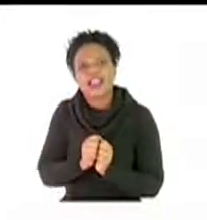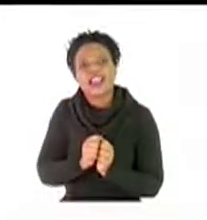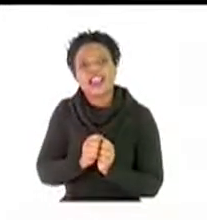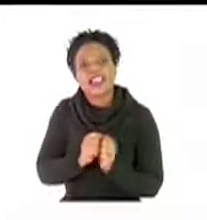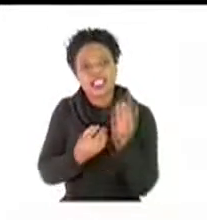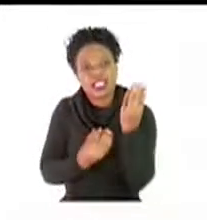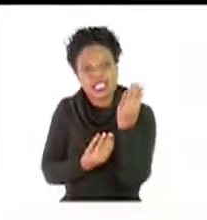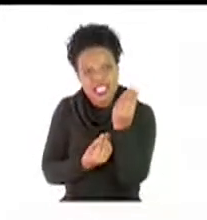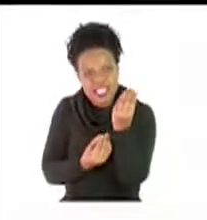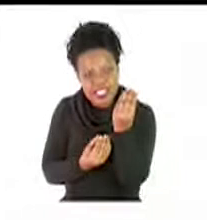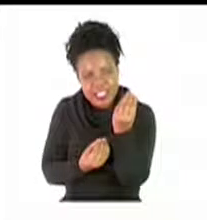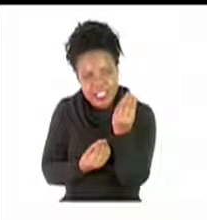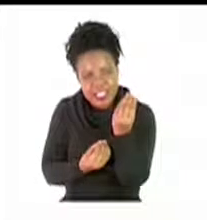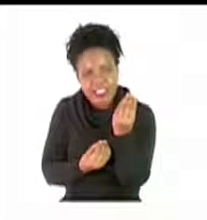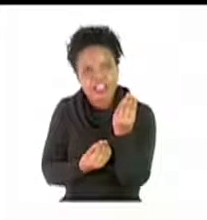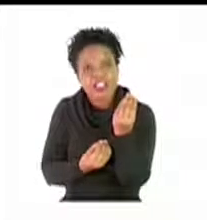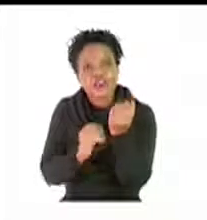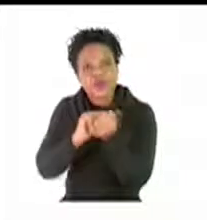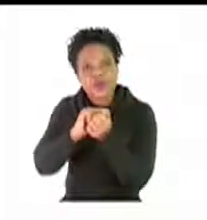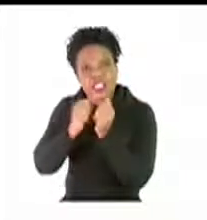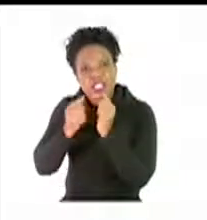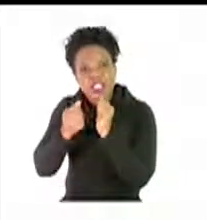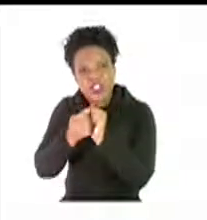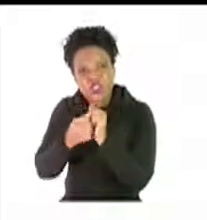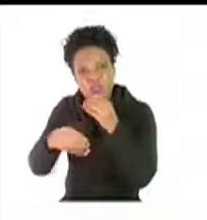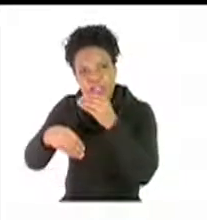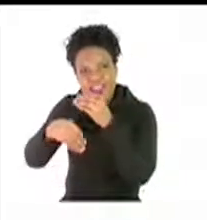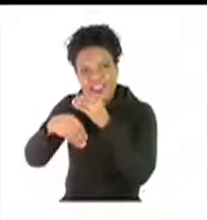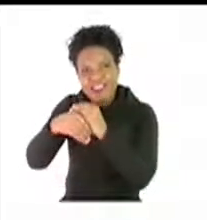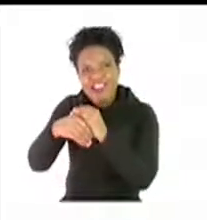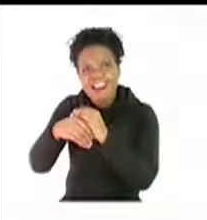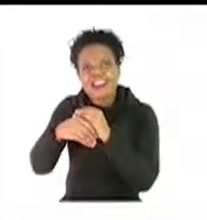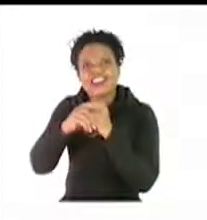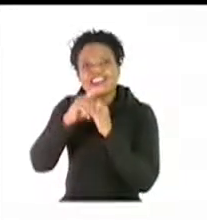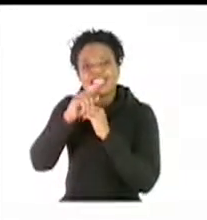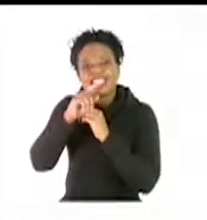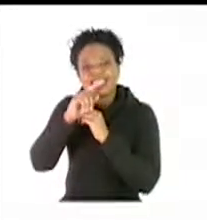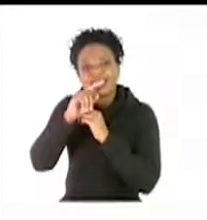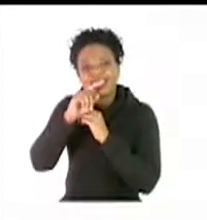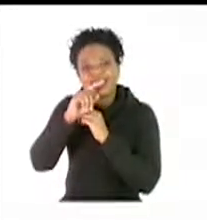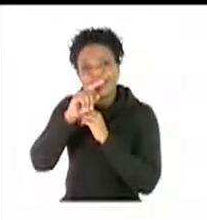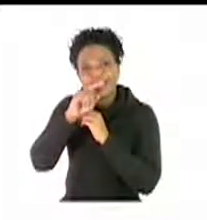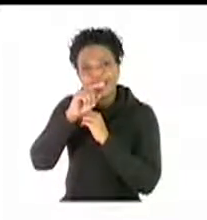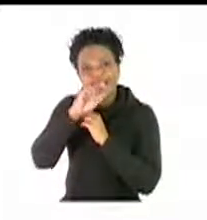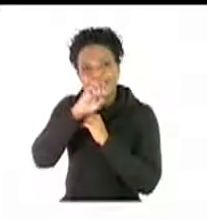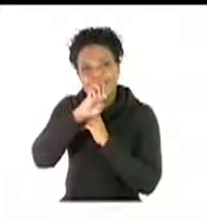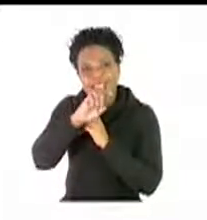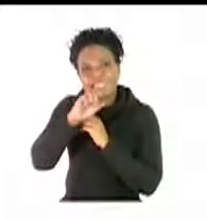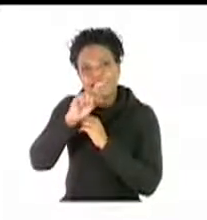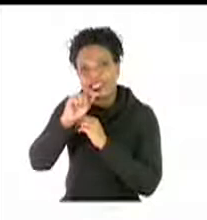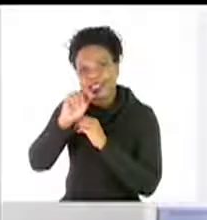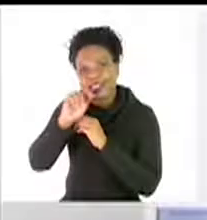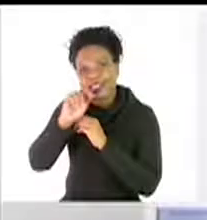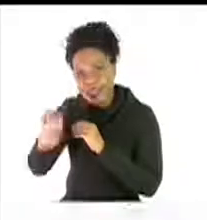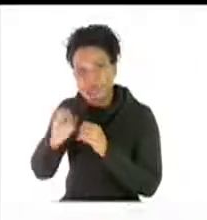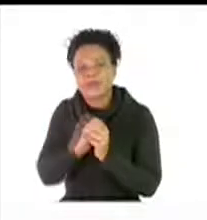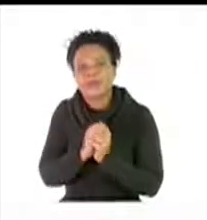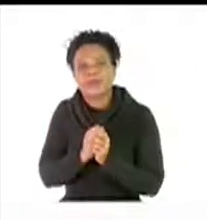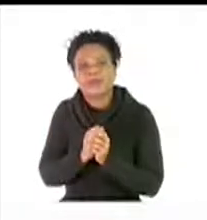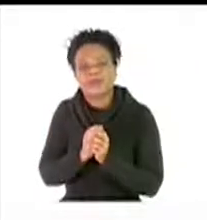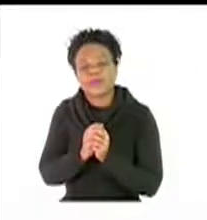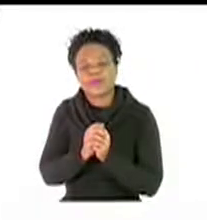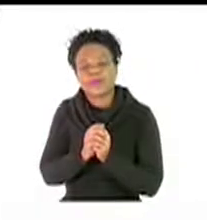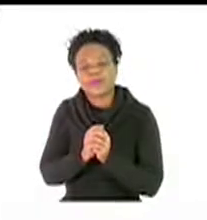B and do the rest. Now, on page 8 of our